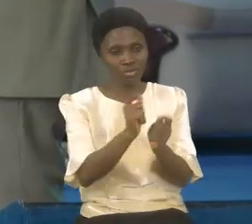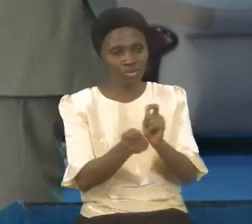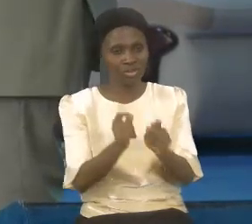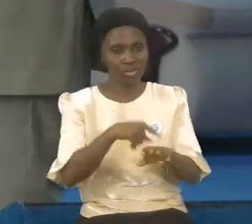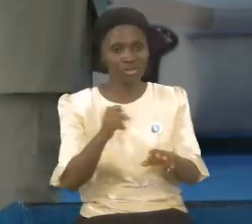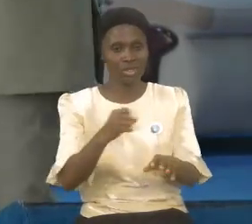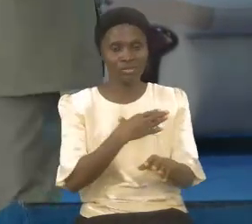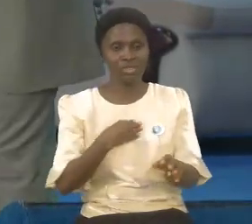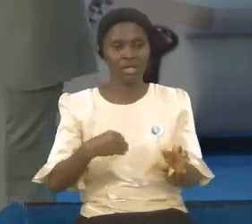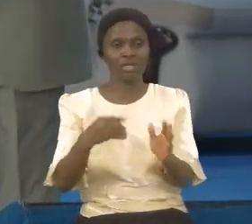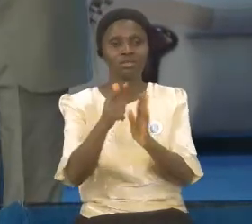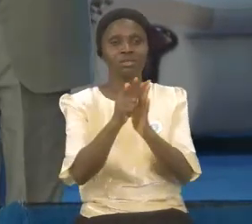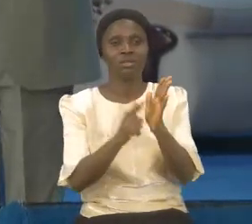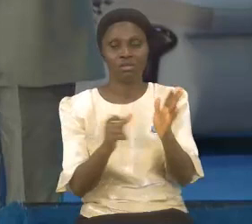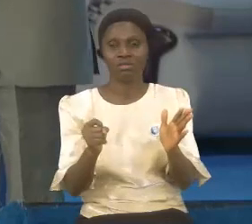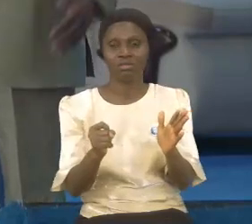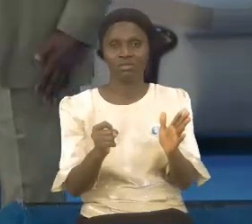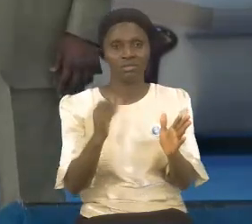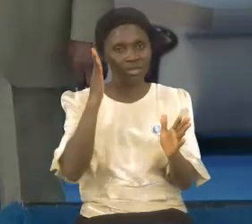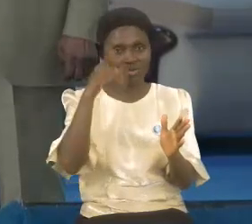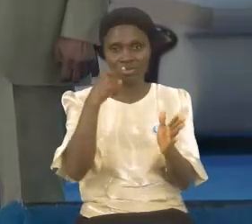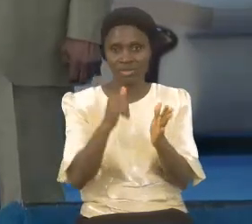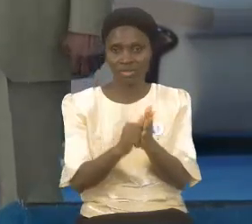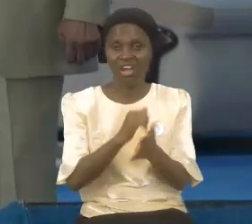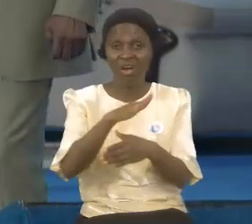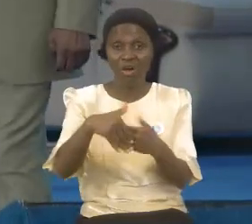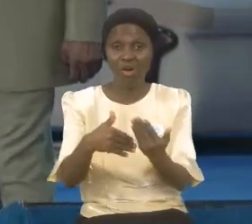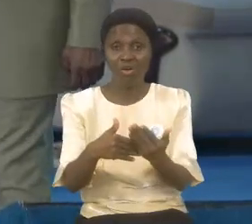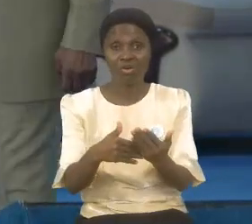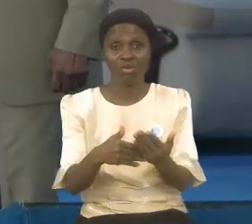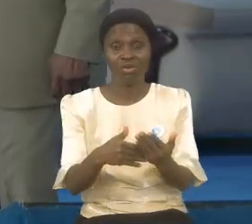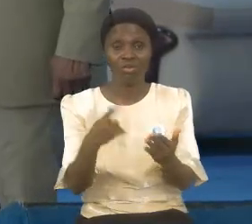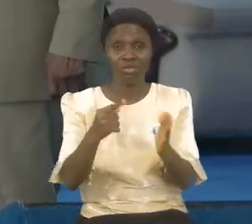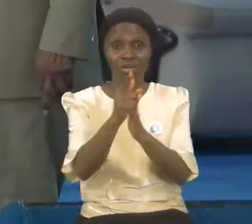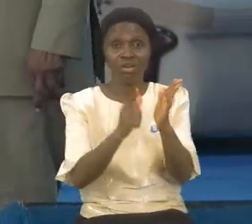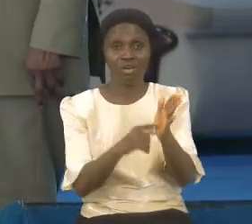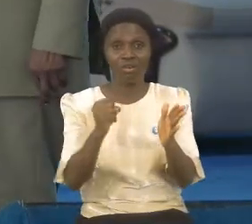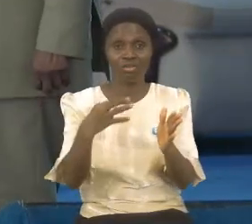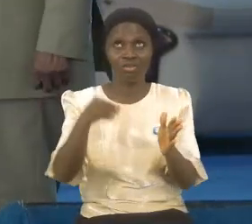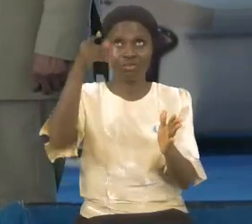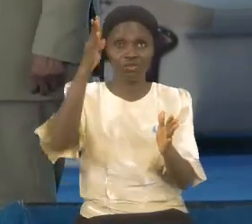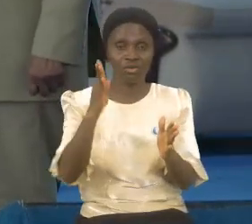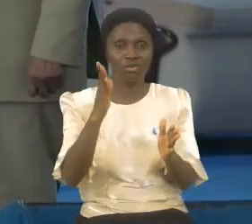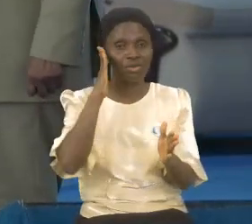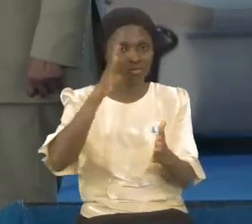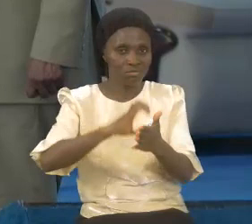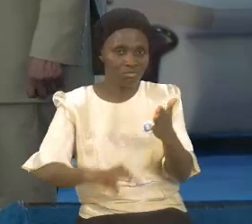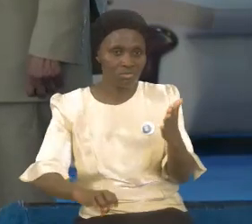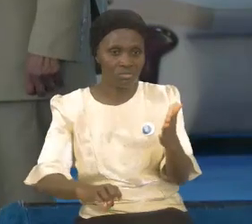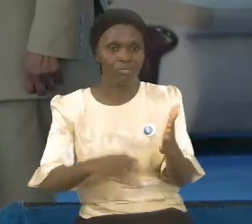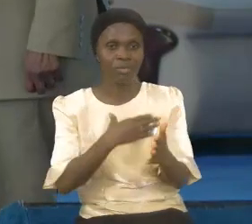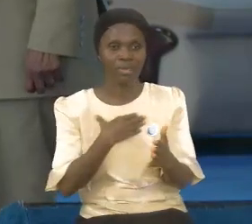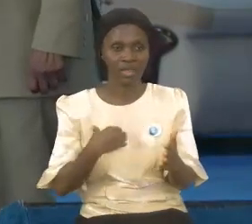those laws of God. He'll want to put his own law, and they shall be given unto